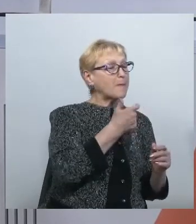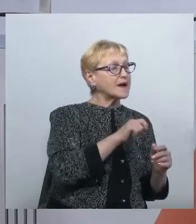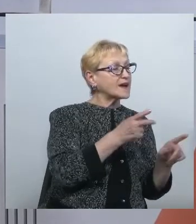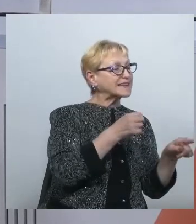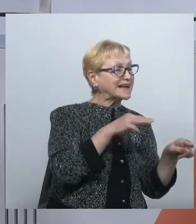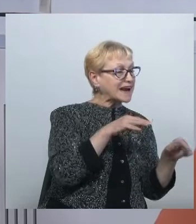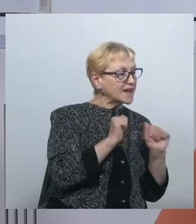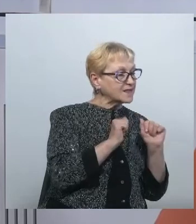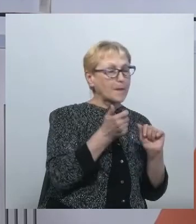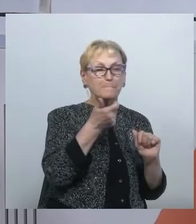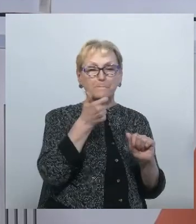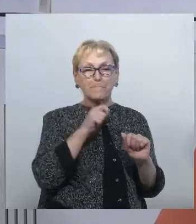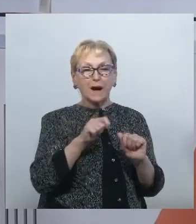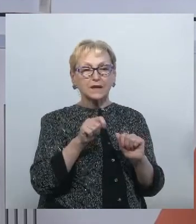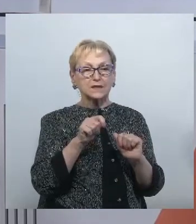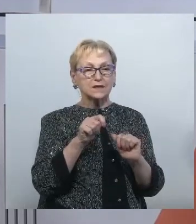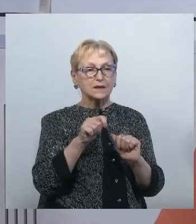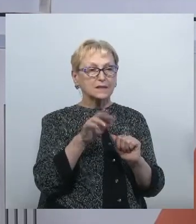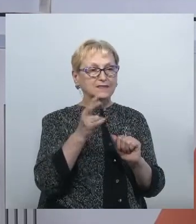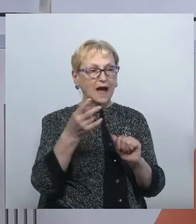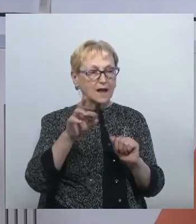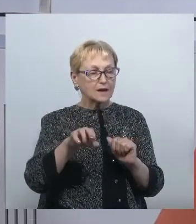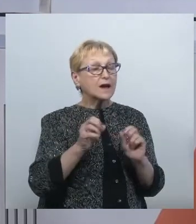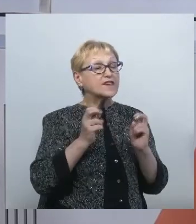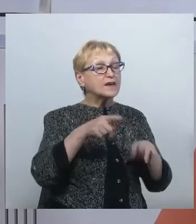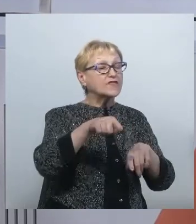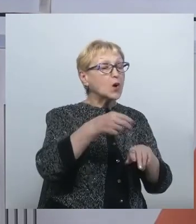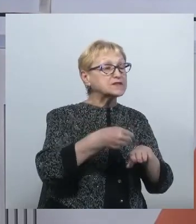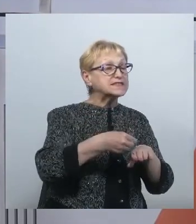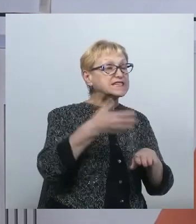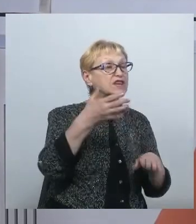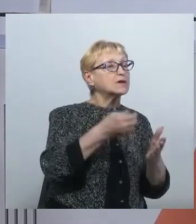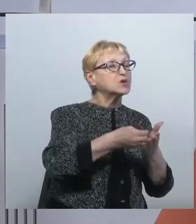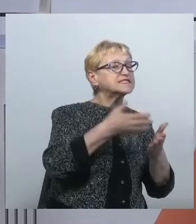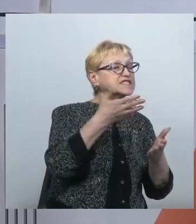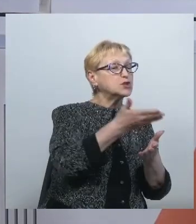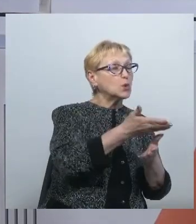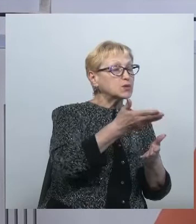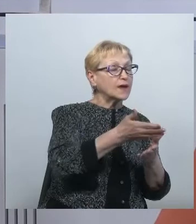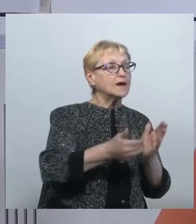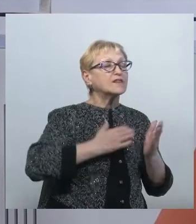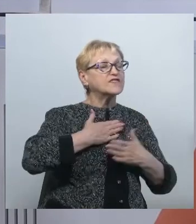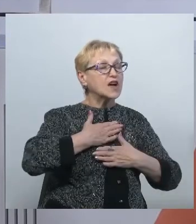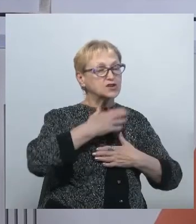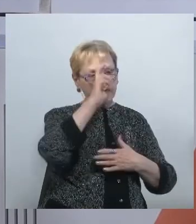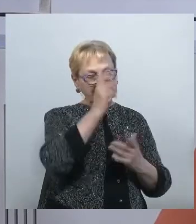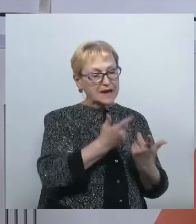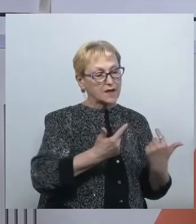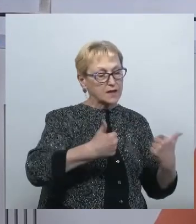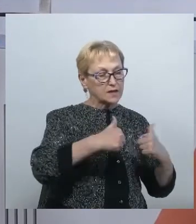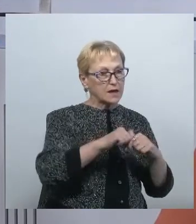ask Kateryna and Natalia to tell us, how do you assess, evaluate the